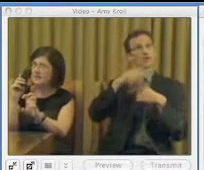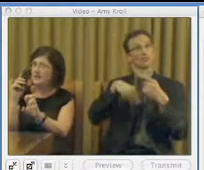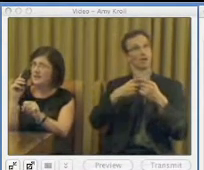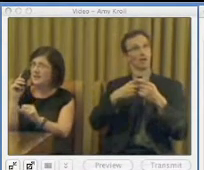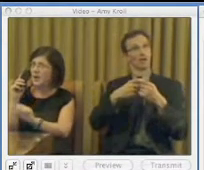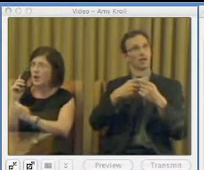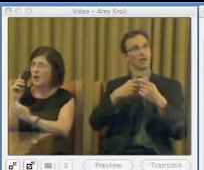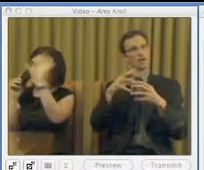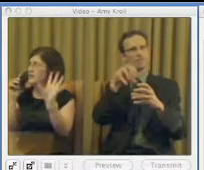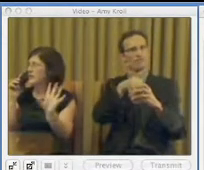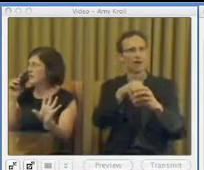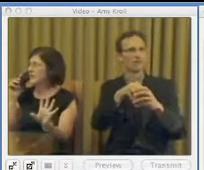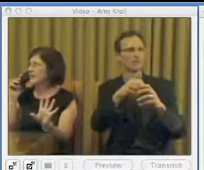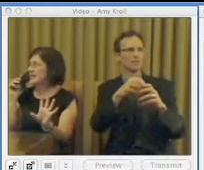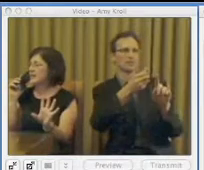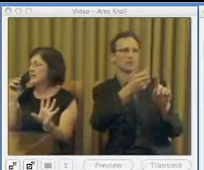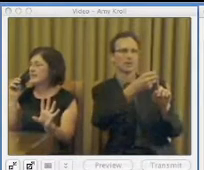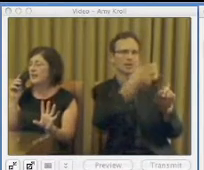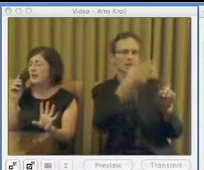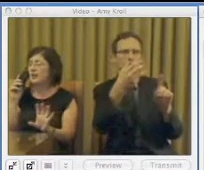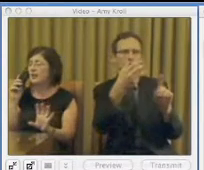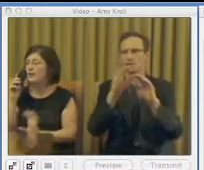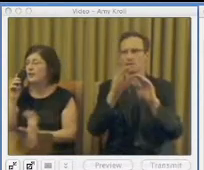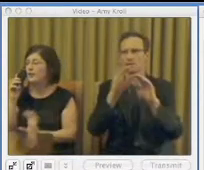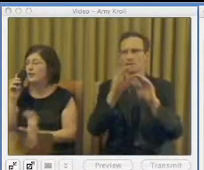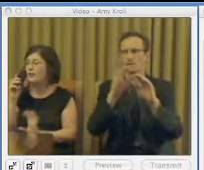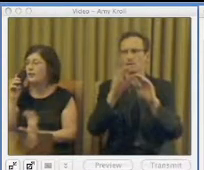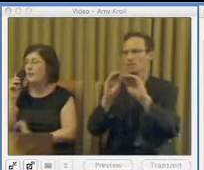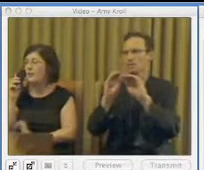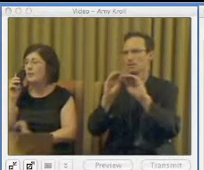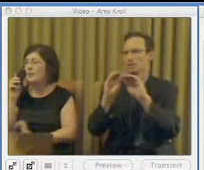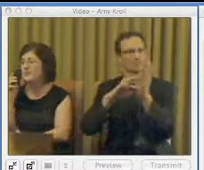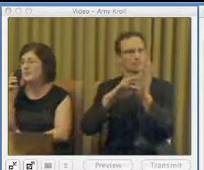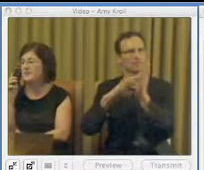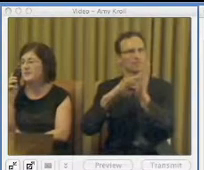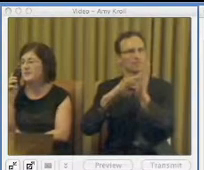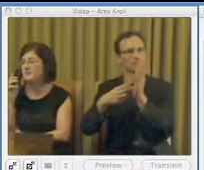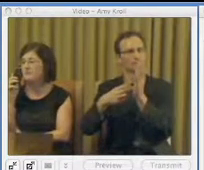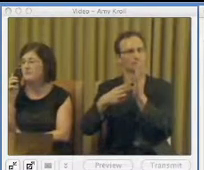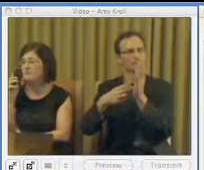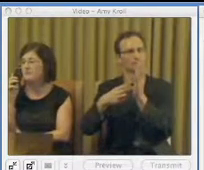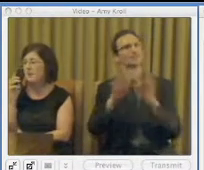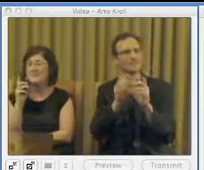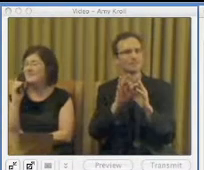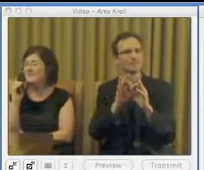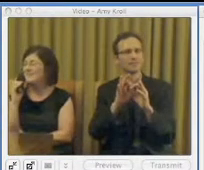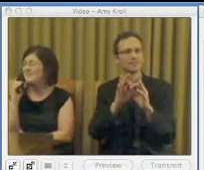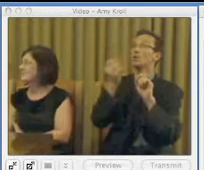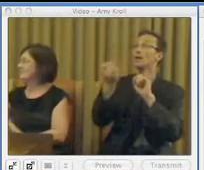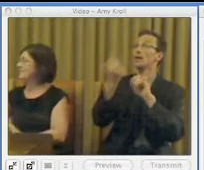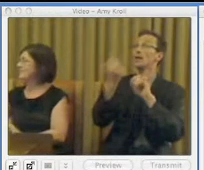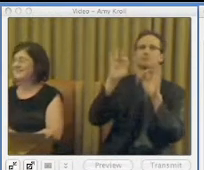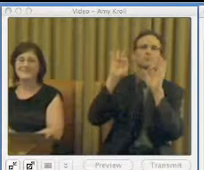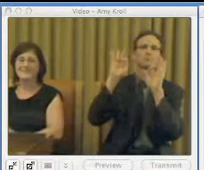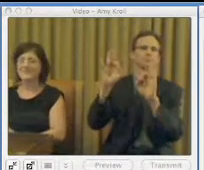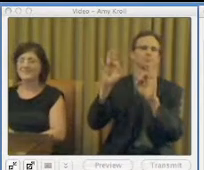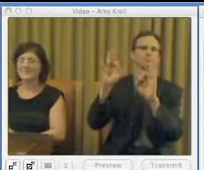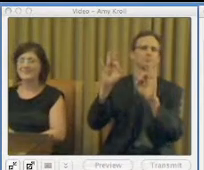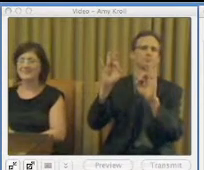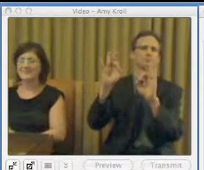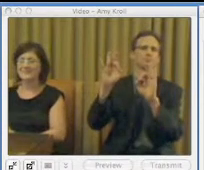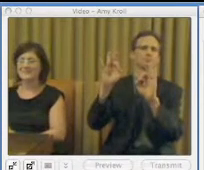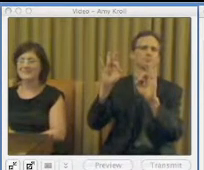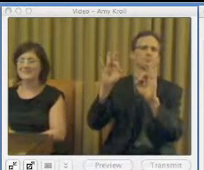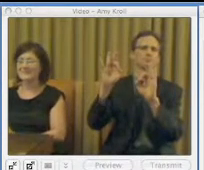team interpreting. And I think there's a whole other research project there. So thank you for whoever asked that question. That was a really great question.